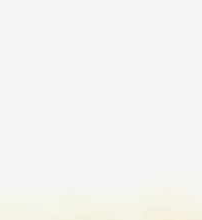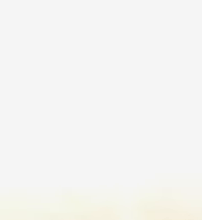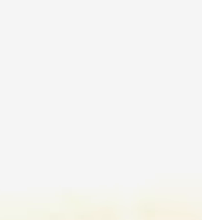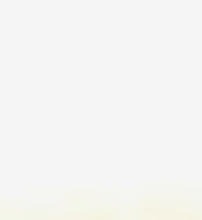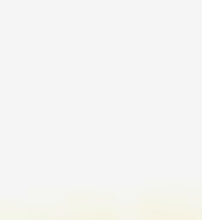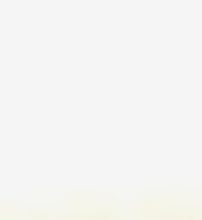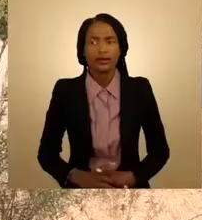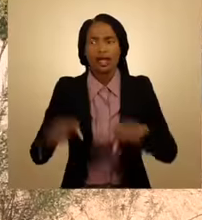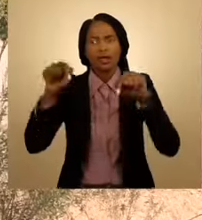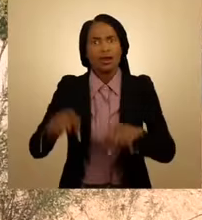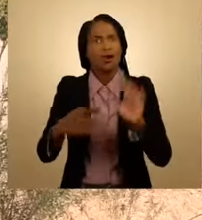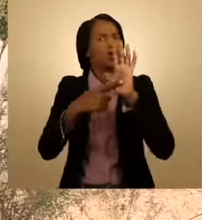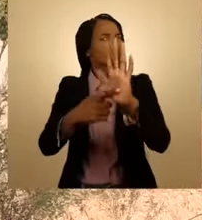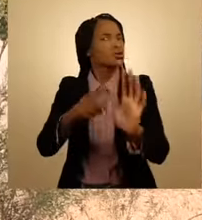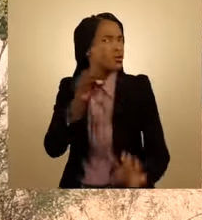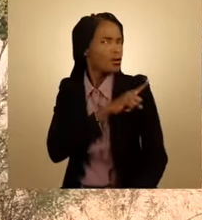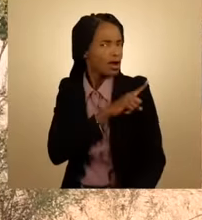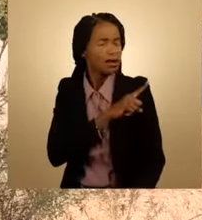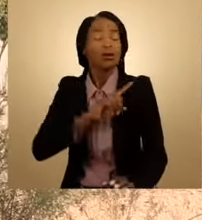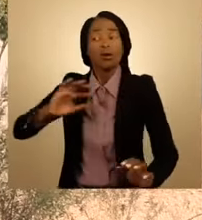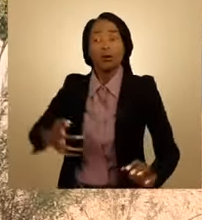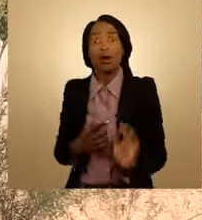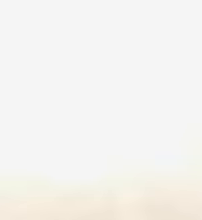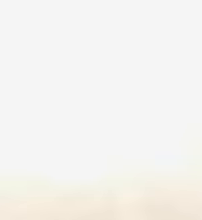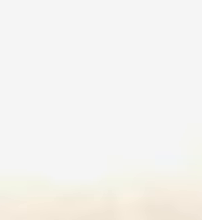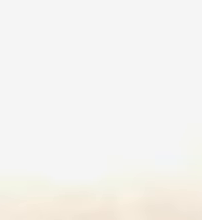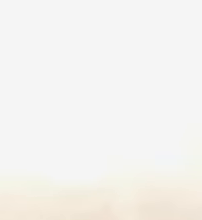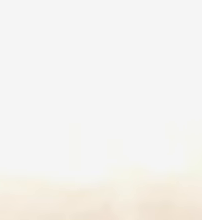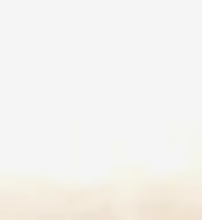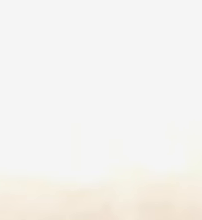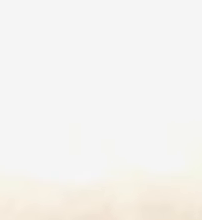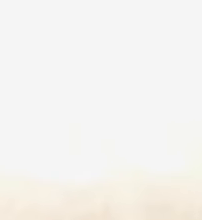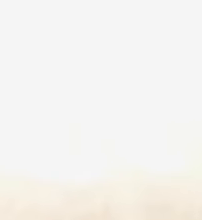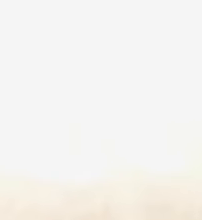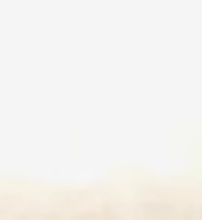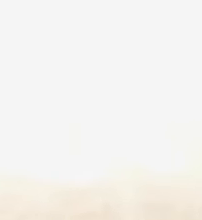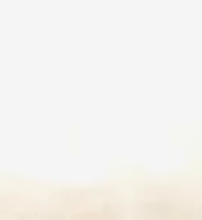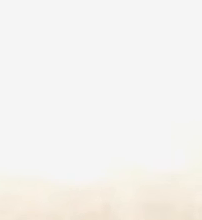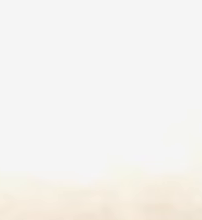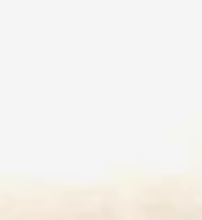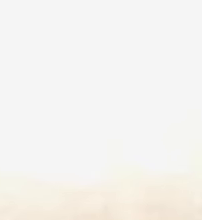Damara. Nessa da gira di. Ii. Kai. No results.